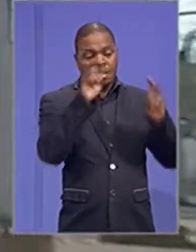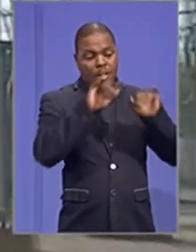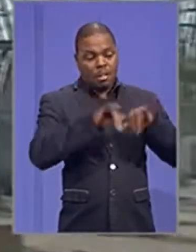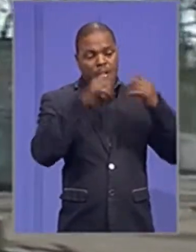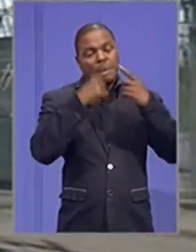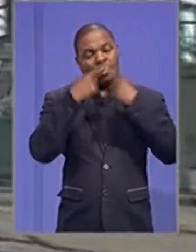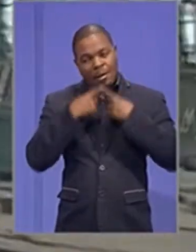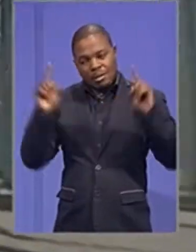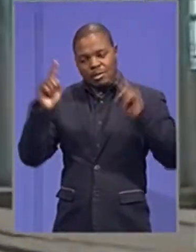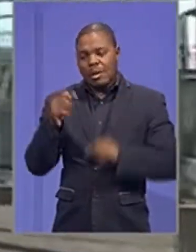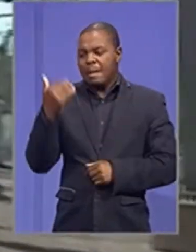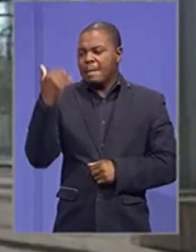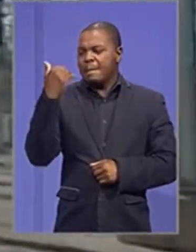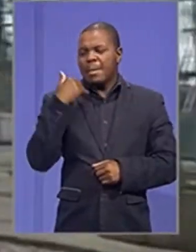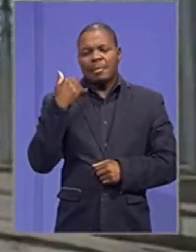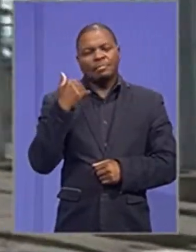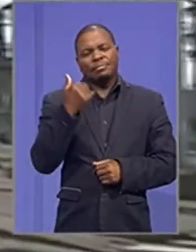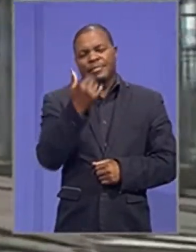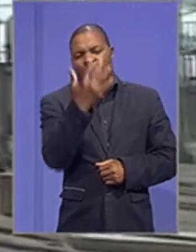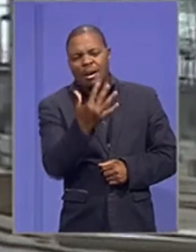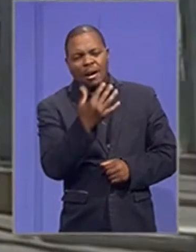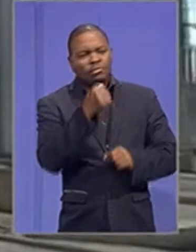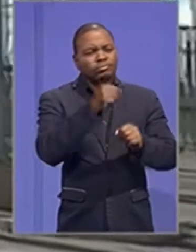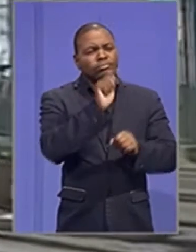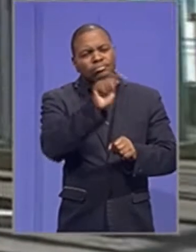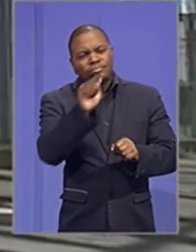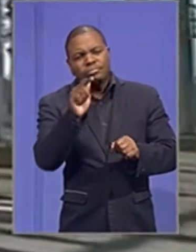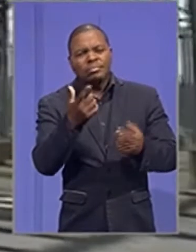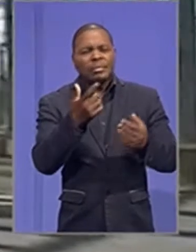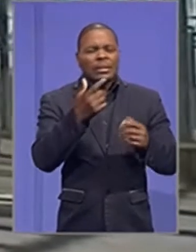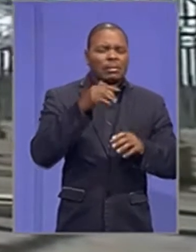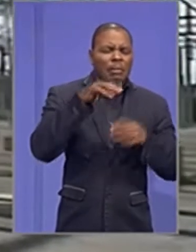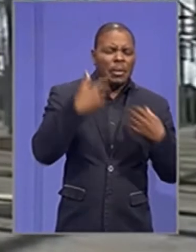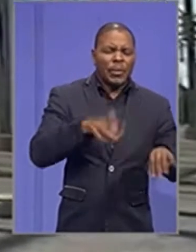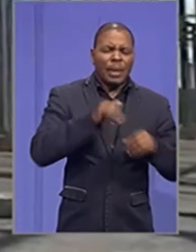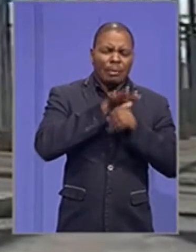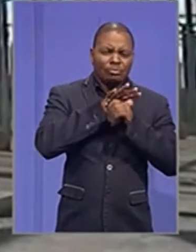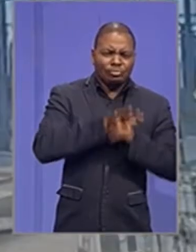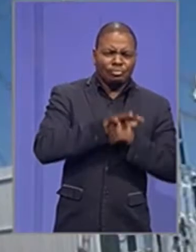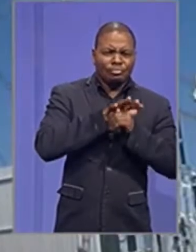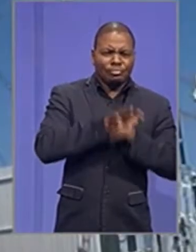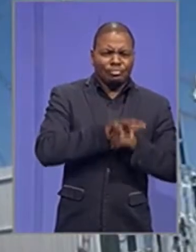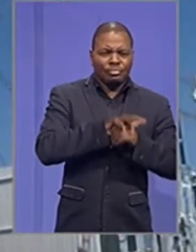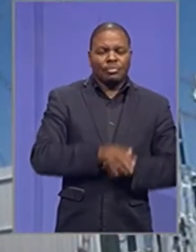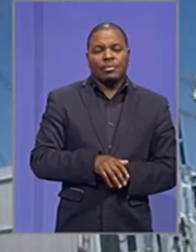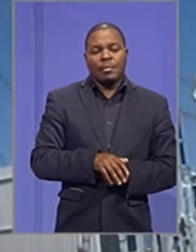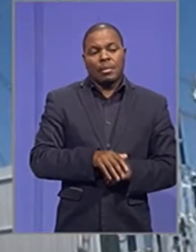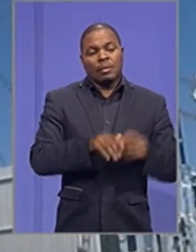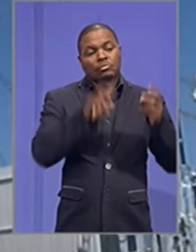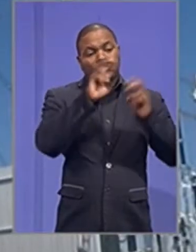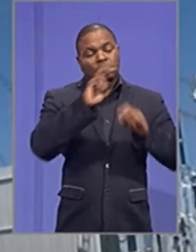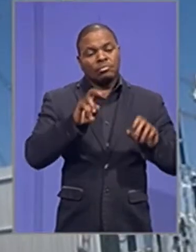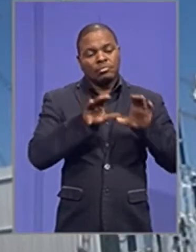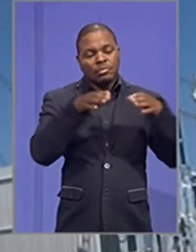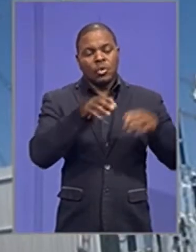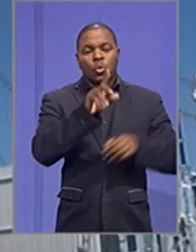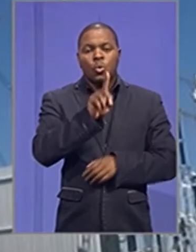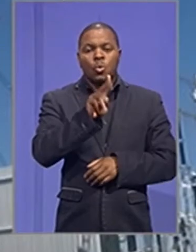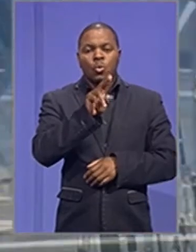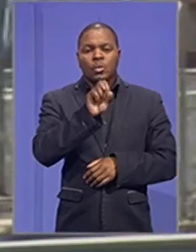hore di-generator tse hlano diteisheneng tse fapaneng tsa phepelo ya motlakase di ne di imetswe haholo. Seteisheneng sa phepelo ya motlakase sa